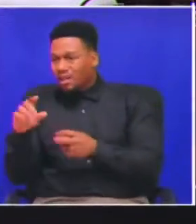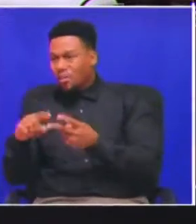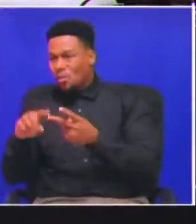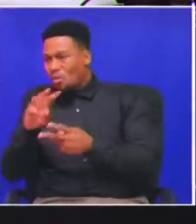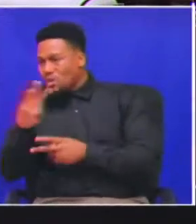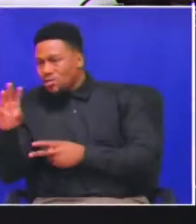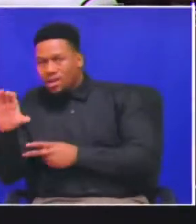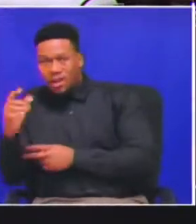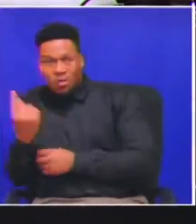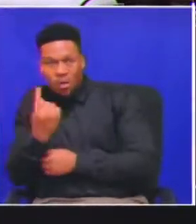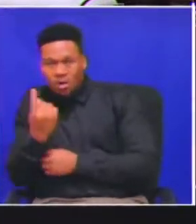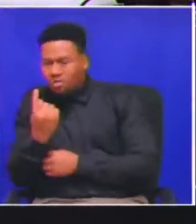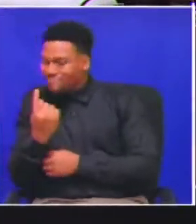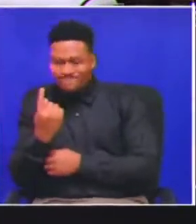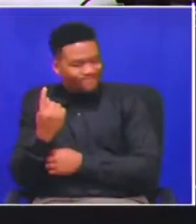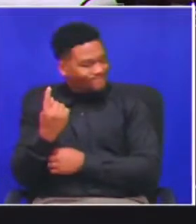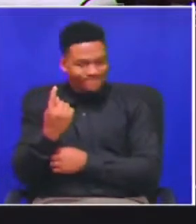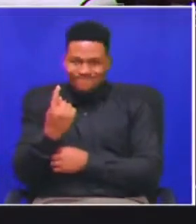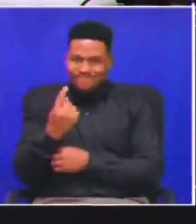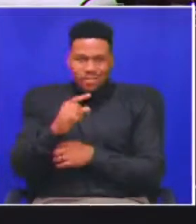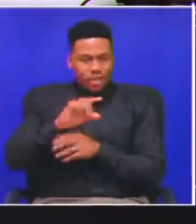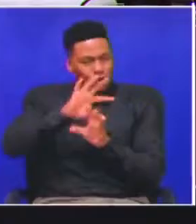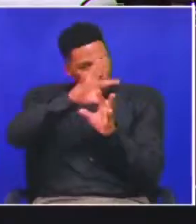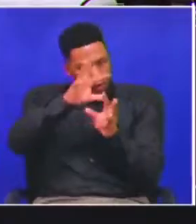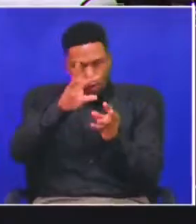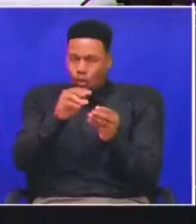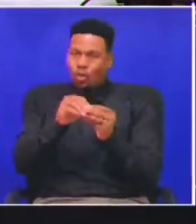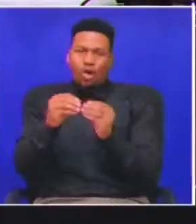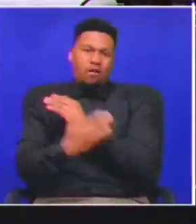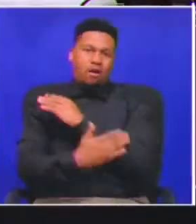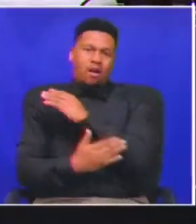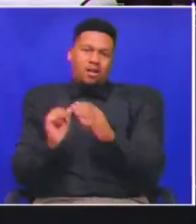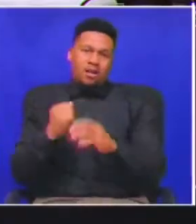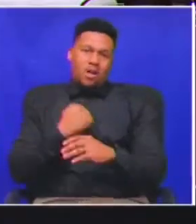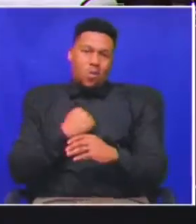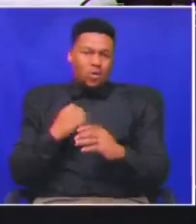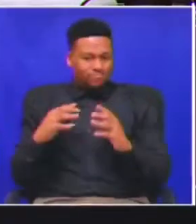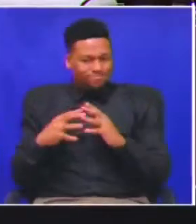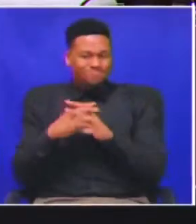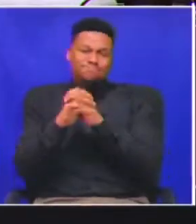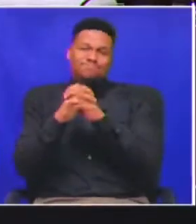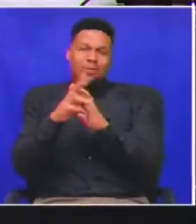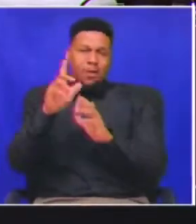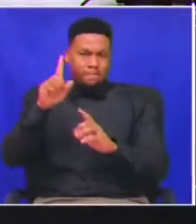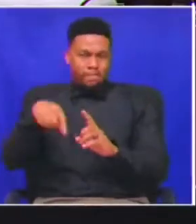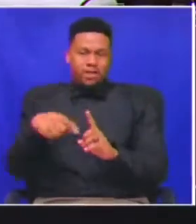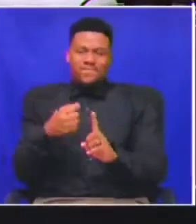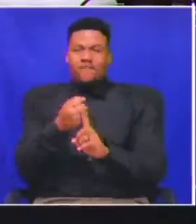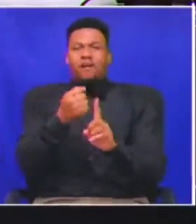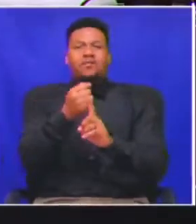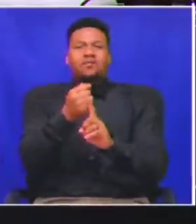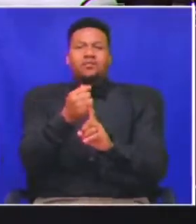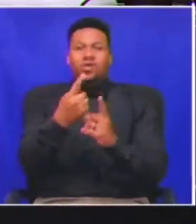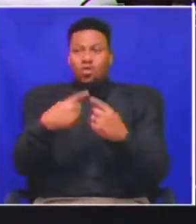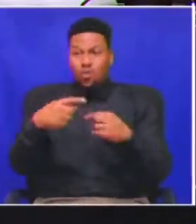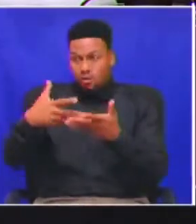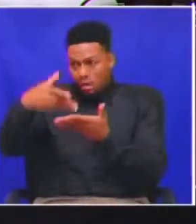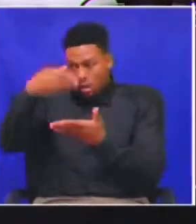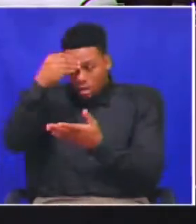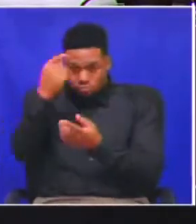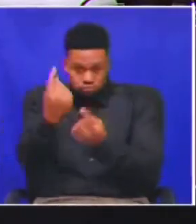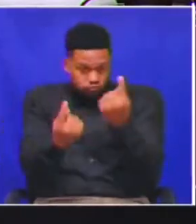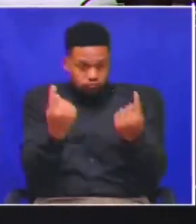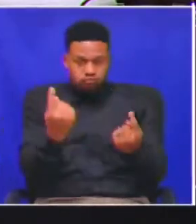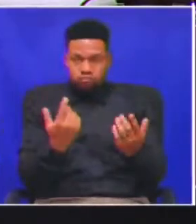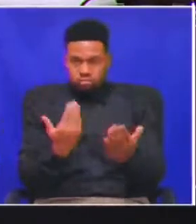We are one unitary state, and we have a lot to learn from each other. So if there are innovative